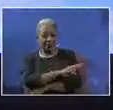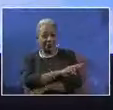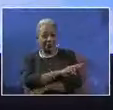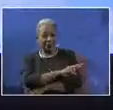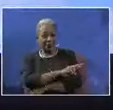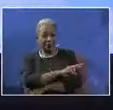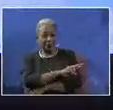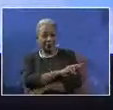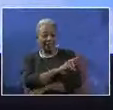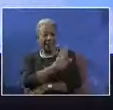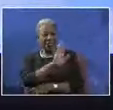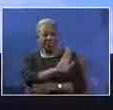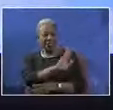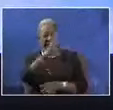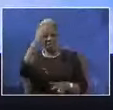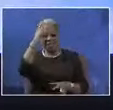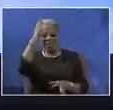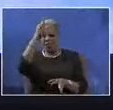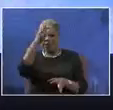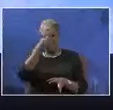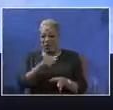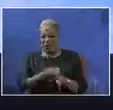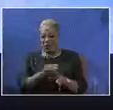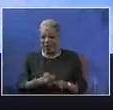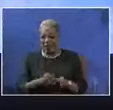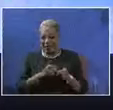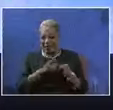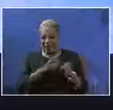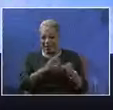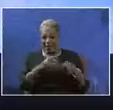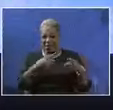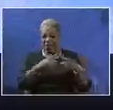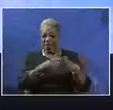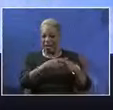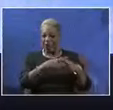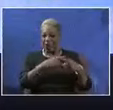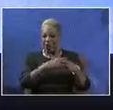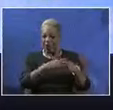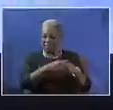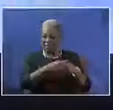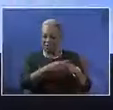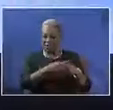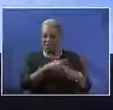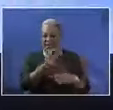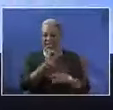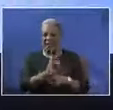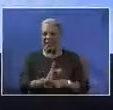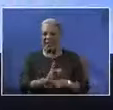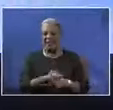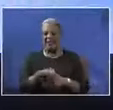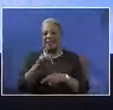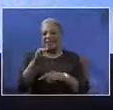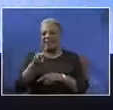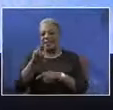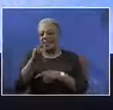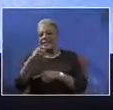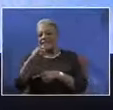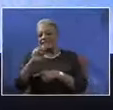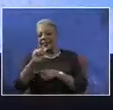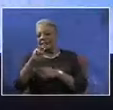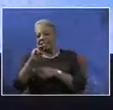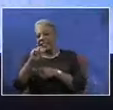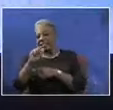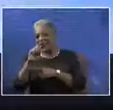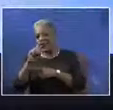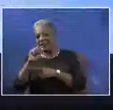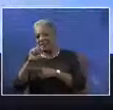his faith had given him contradictions that he would use against Christians to